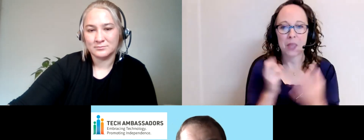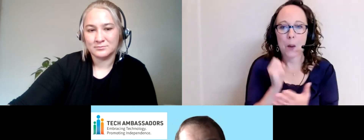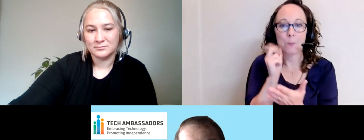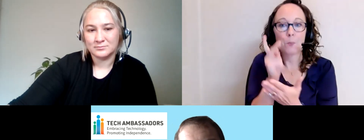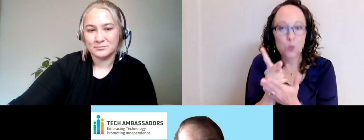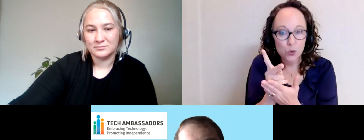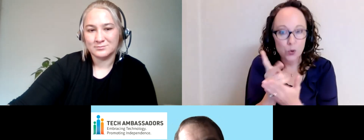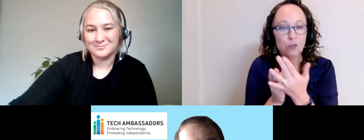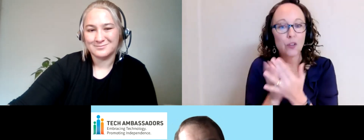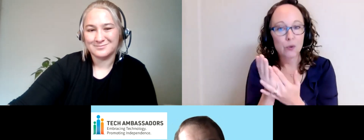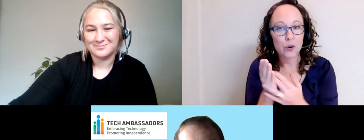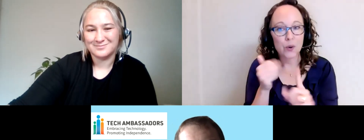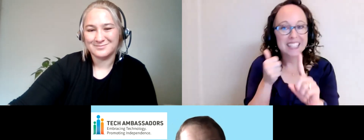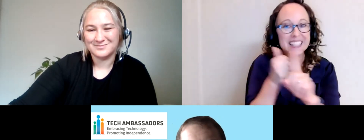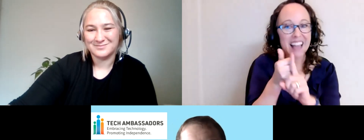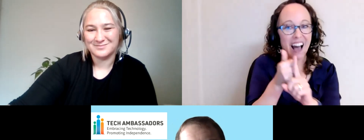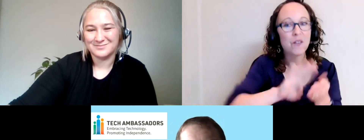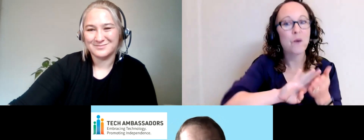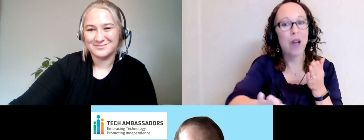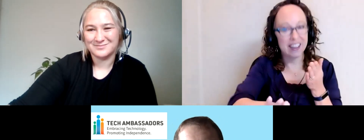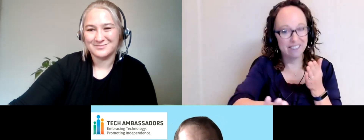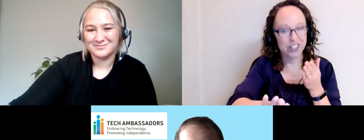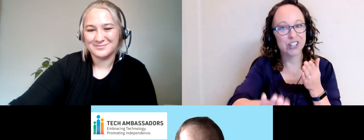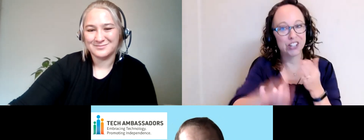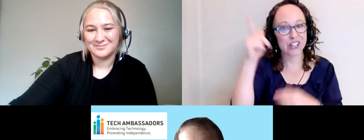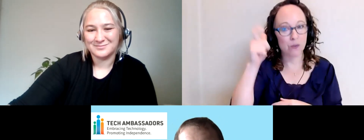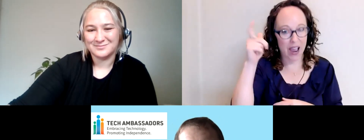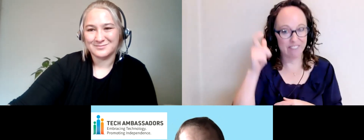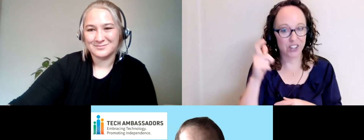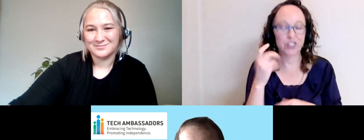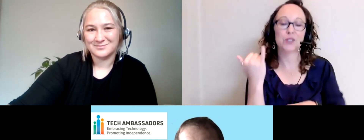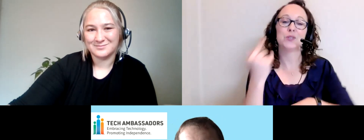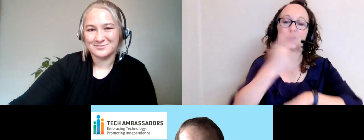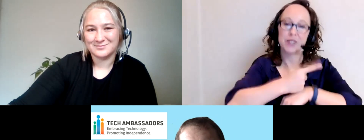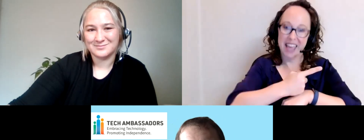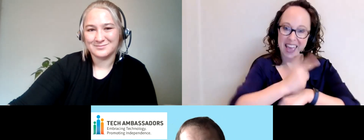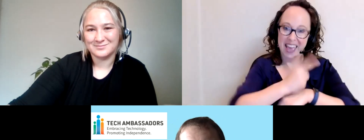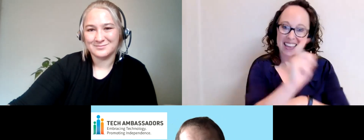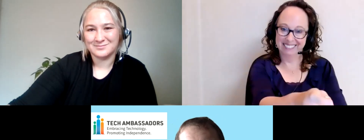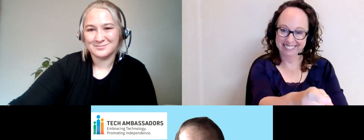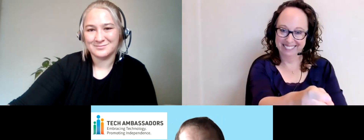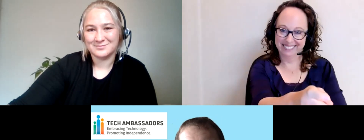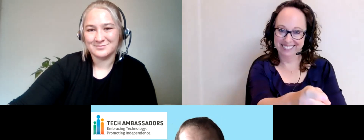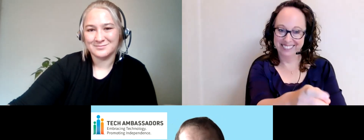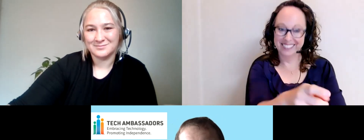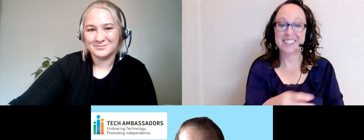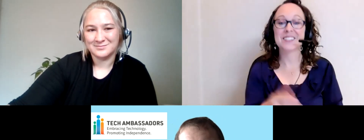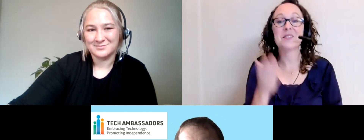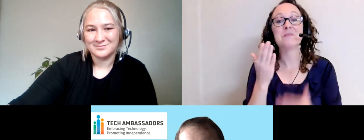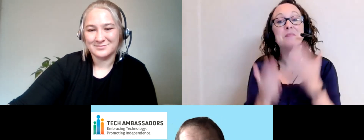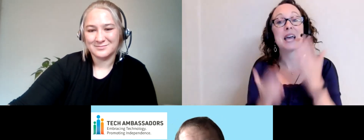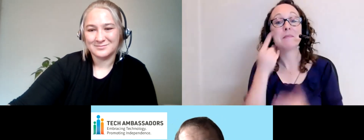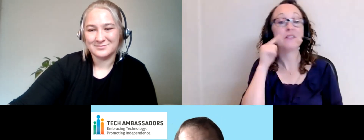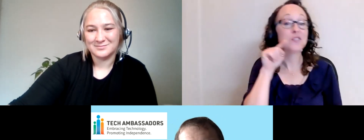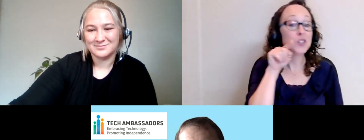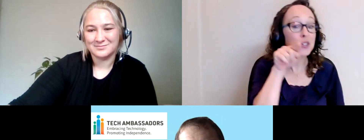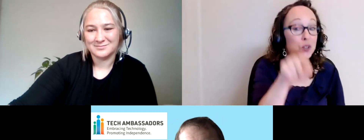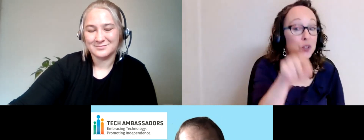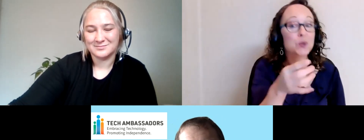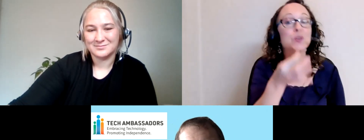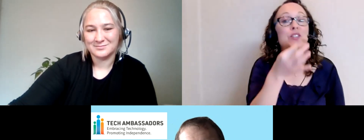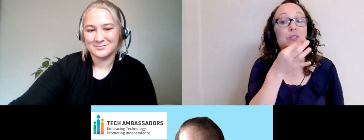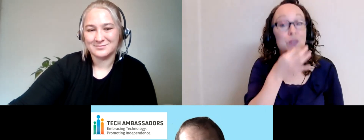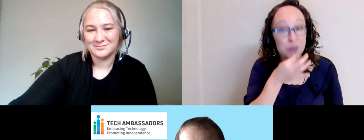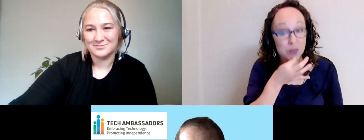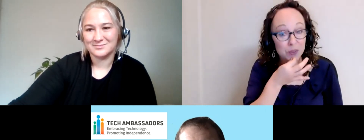today. Cool. So that means there might be this device in your near future, and maybe we'll yeah. have to revisit